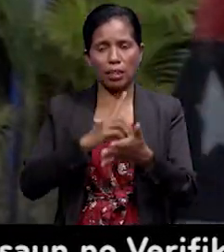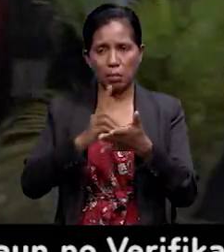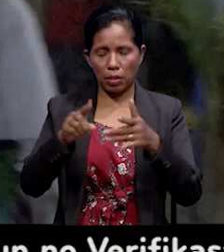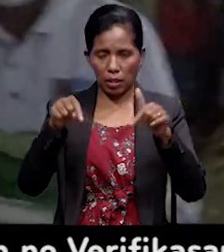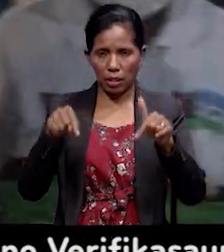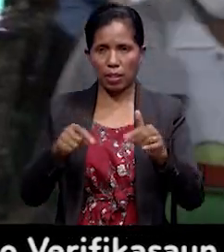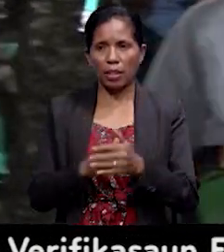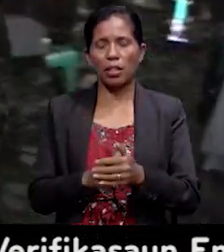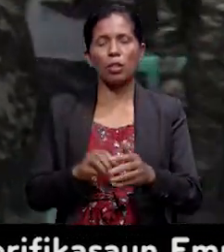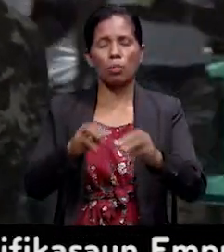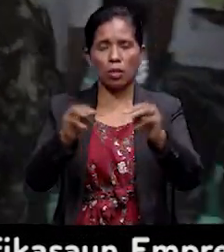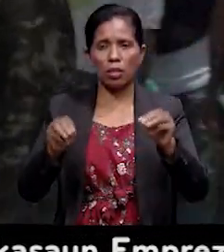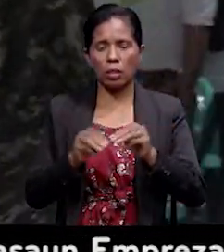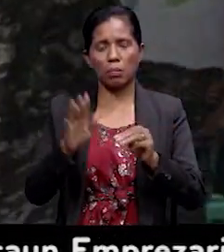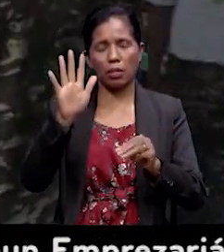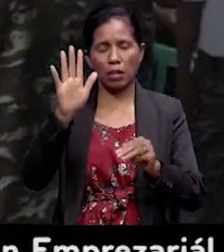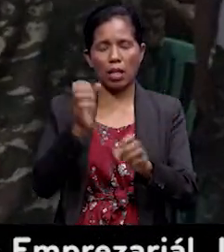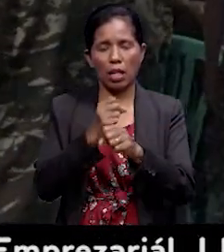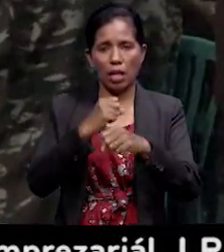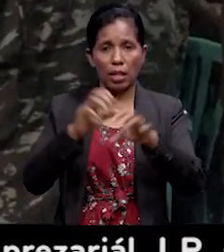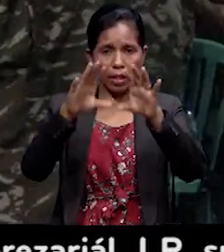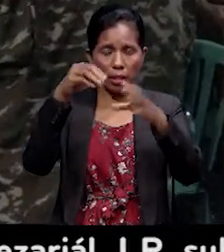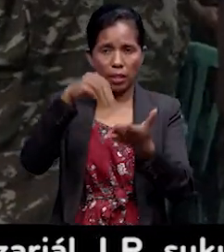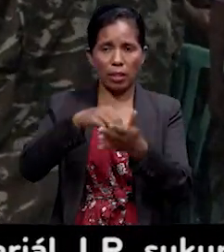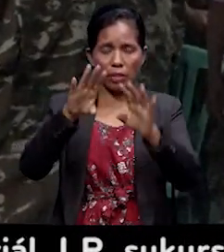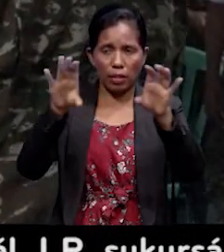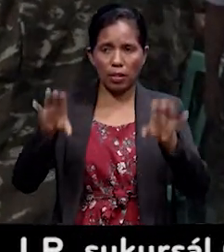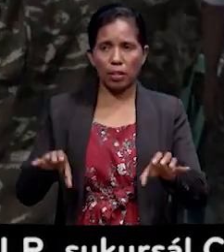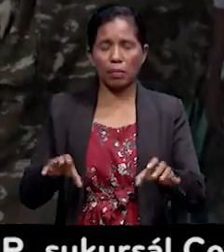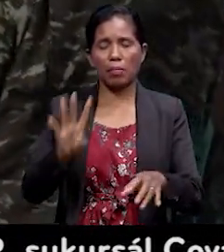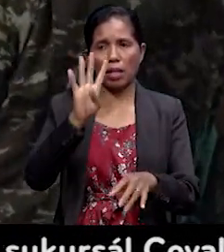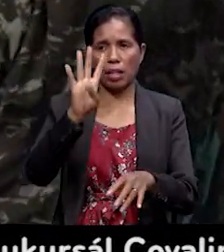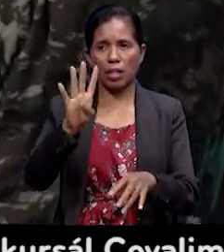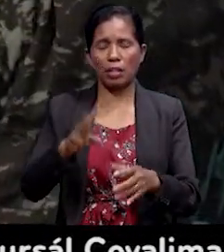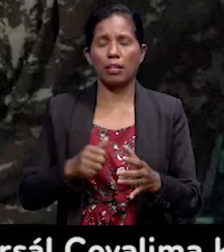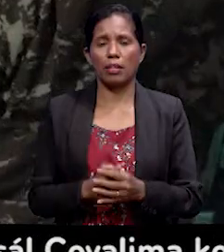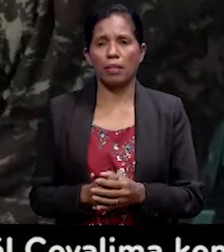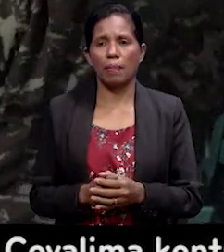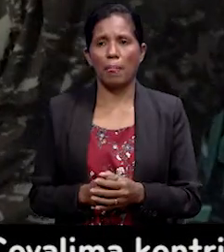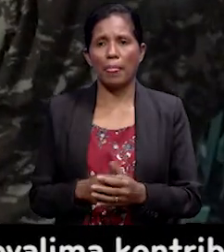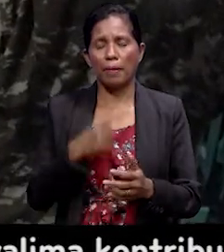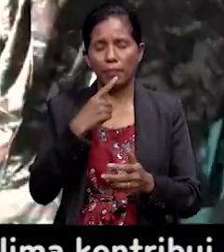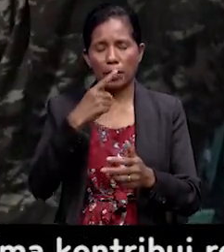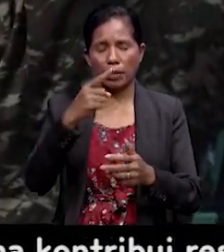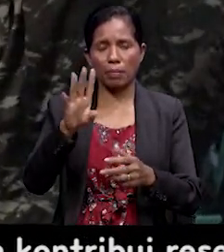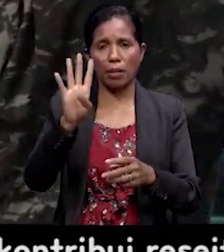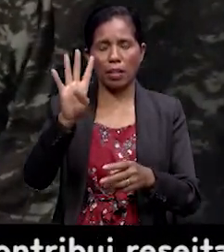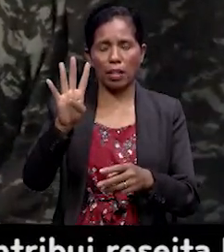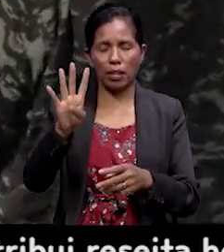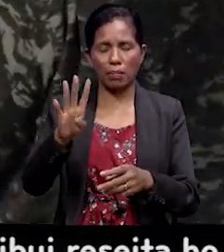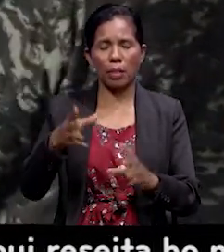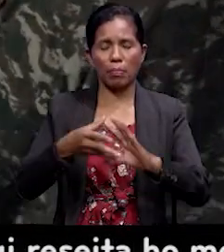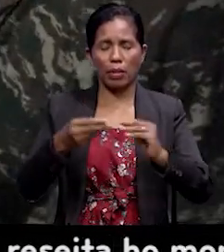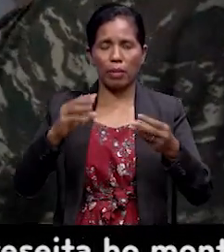precore município Lima. Ho hari plaka walu komposto husi plaka hat ba gera civil no plaka hat ba memoria